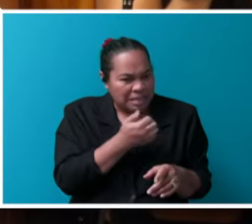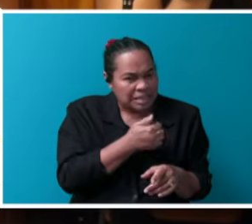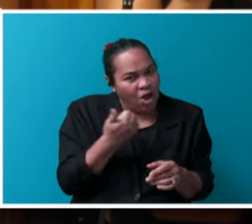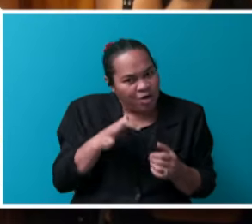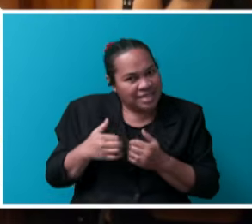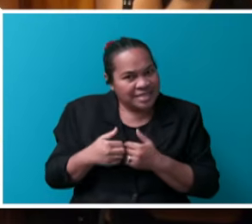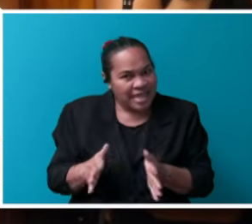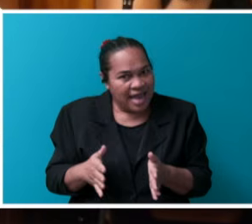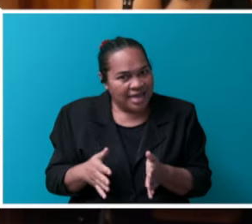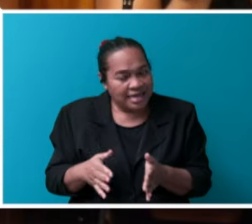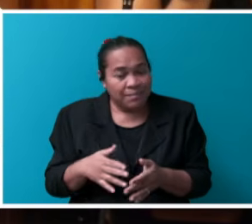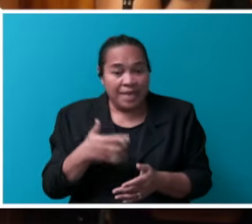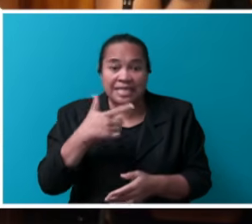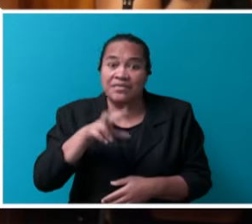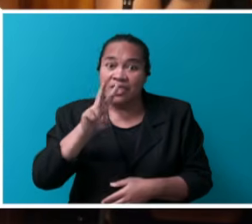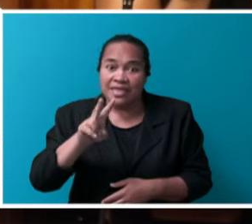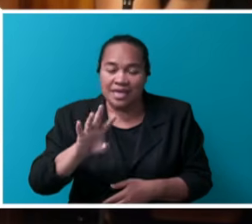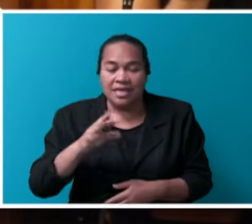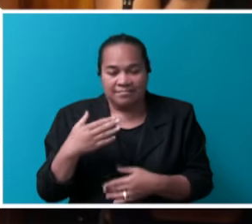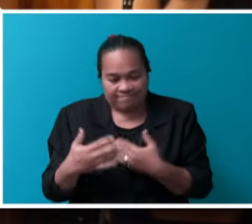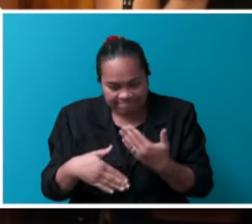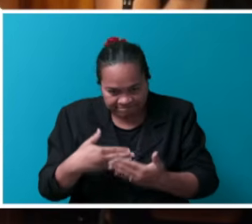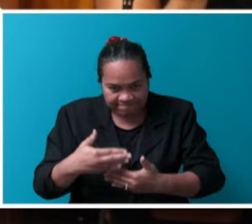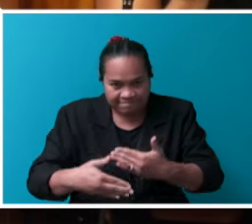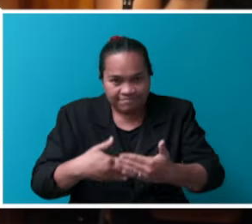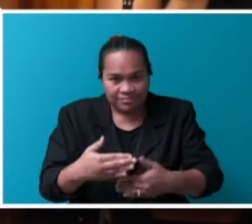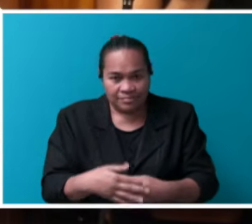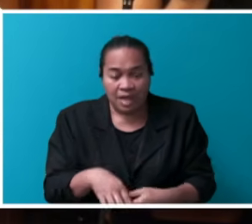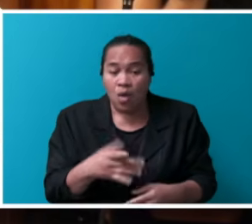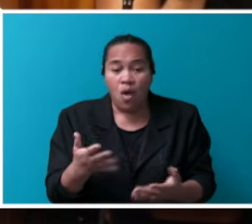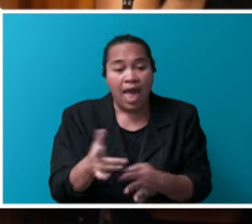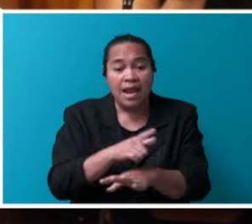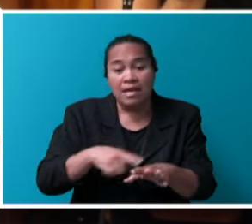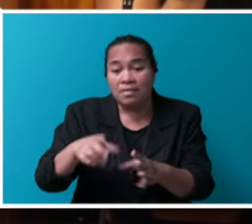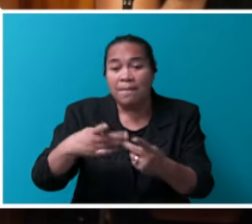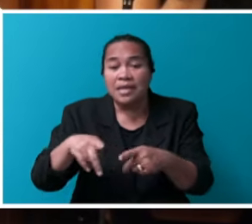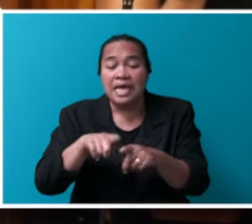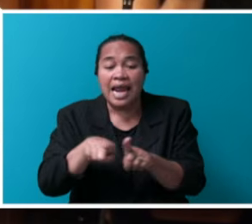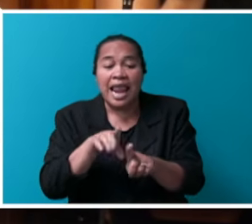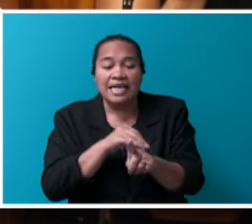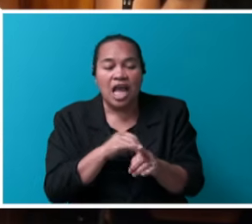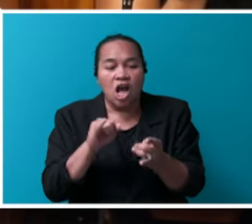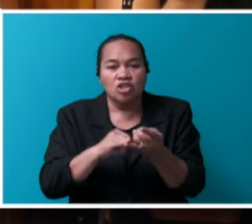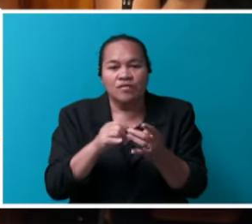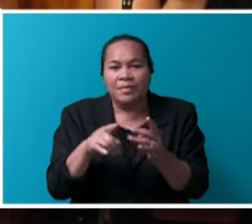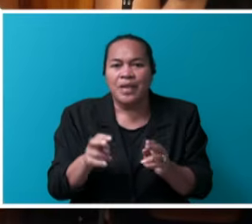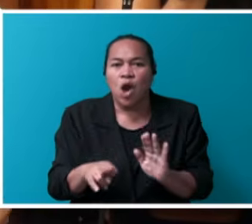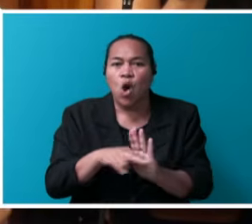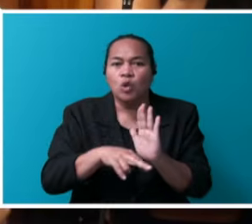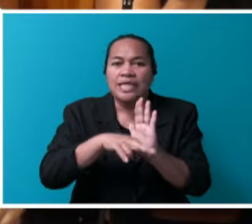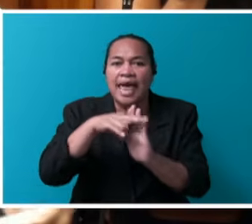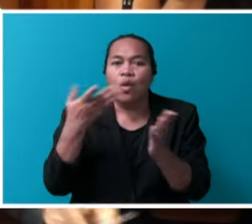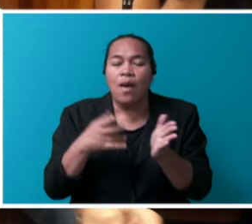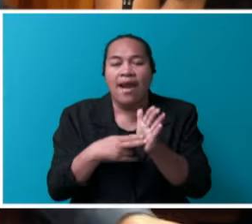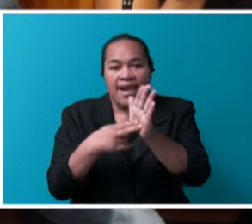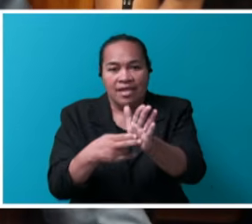operations and 73 are under construction. These include landmark developments like the Sofitel Batu Talai Hotel in Nandi, a